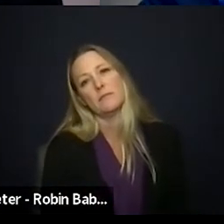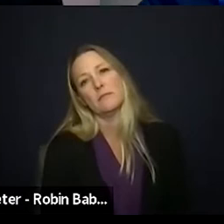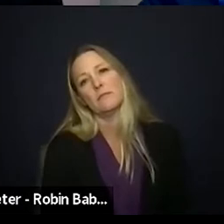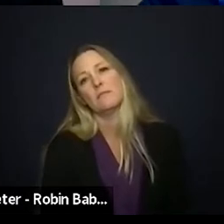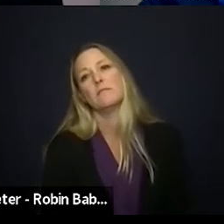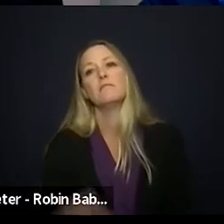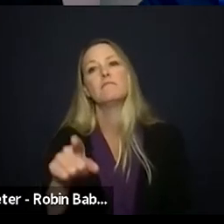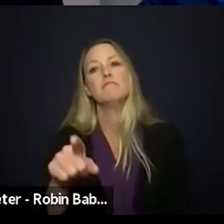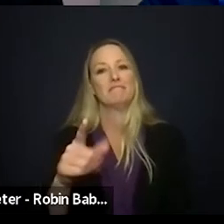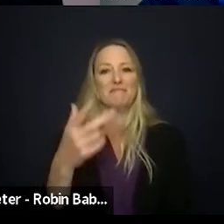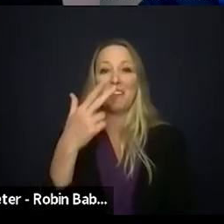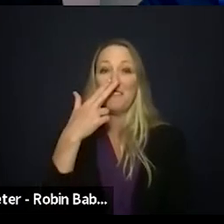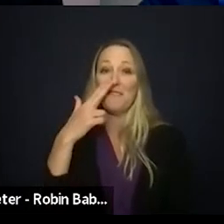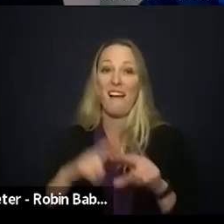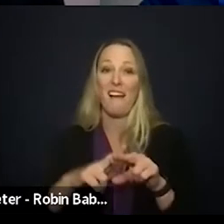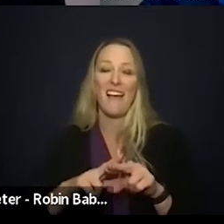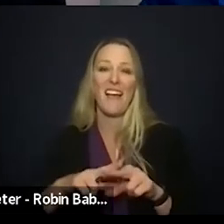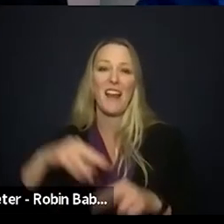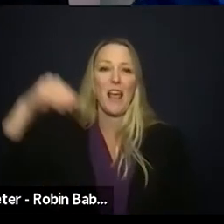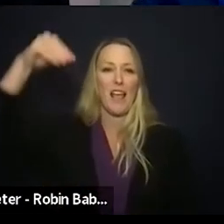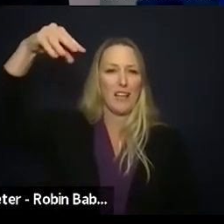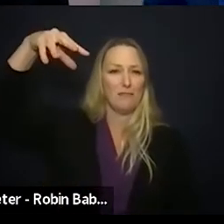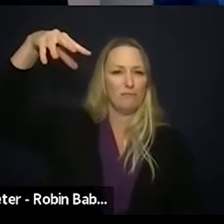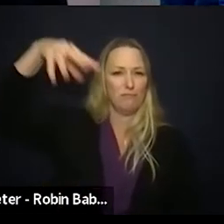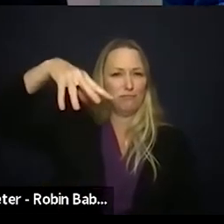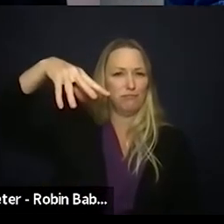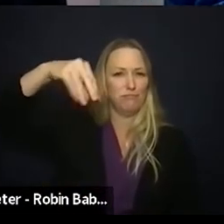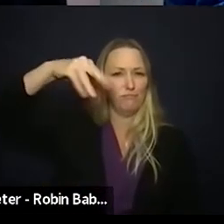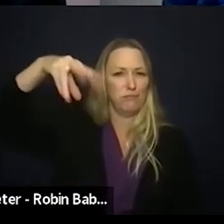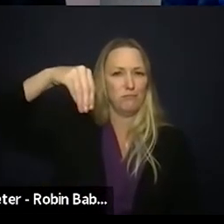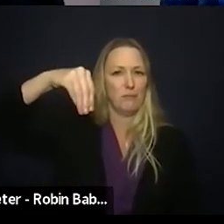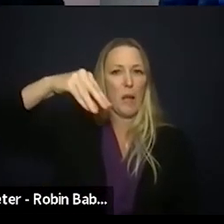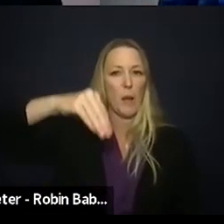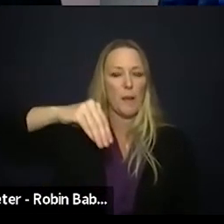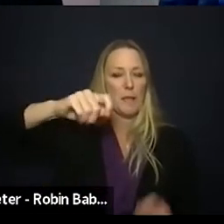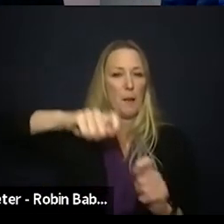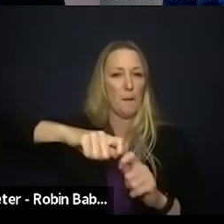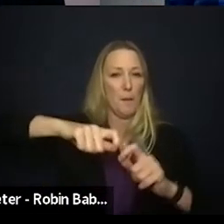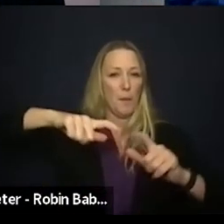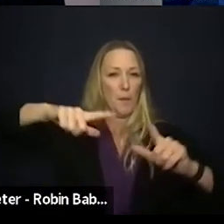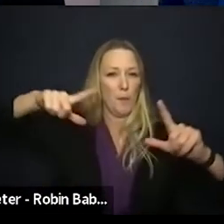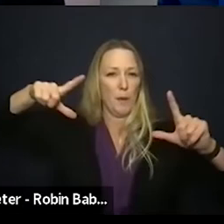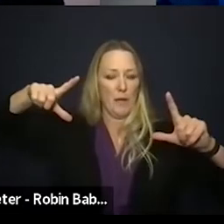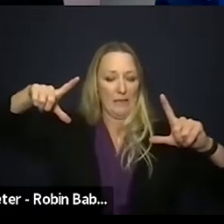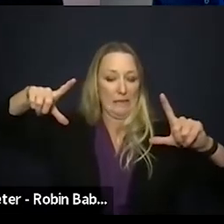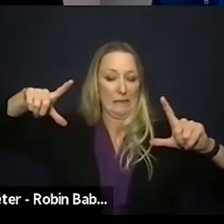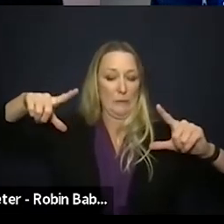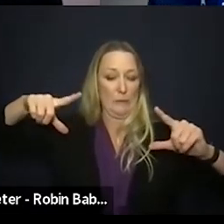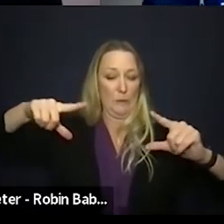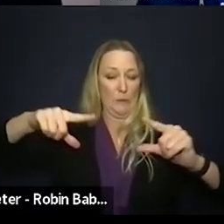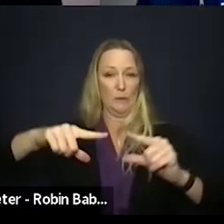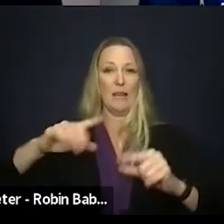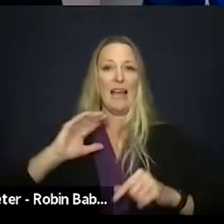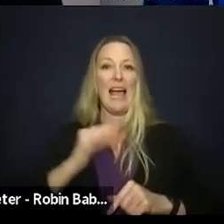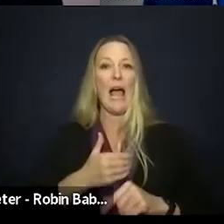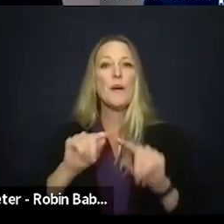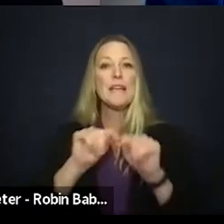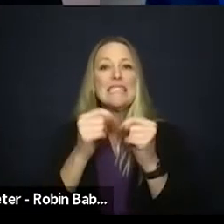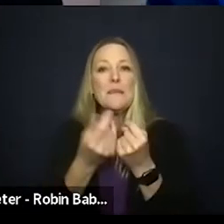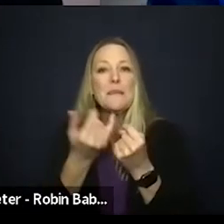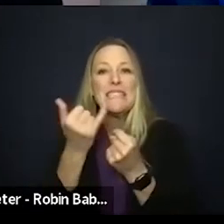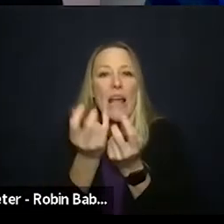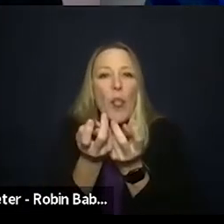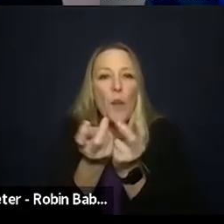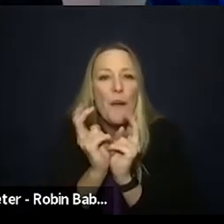this is kind of fun it's an aerial shot that was just like zoomed out you can see on the roof deck our team is still there in the